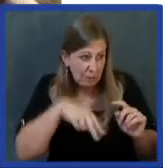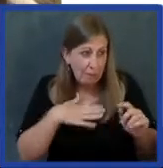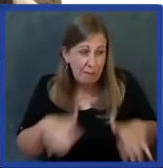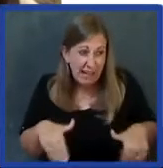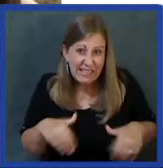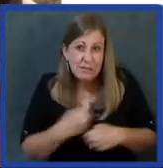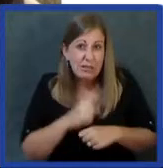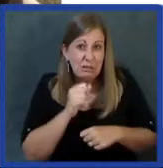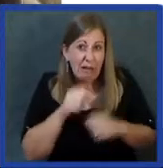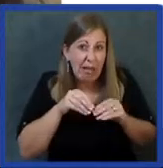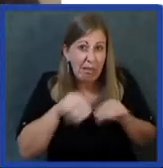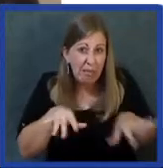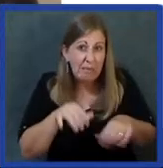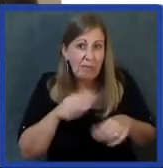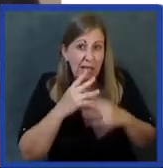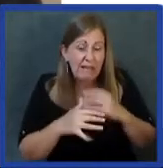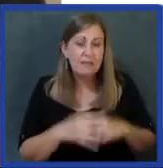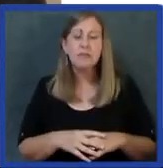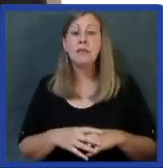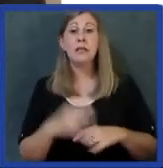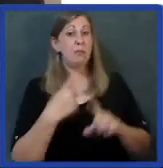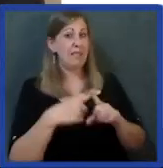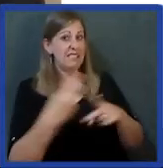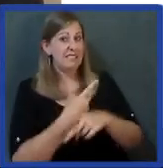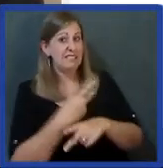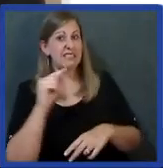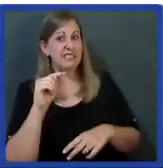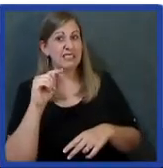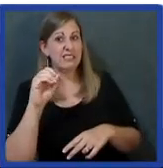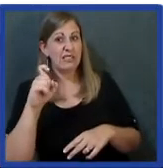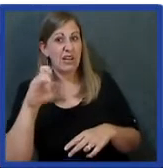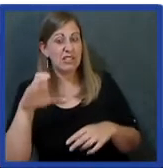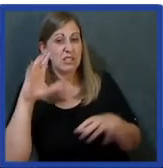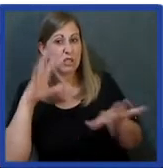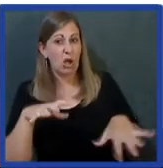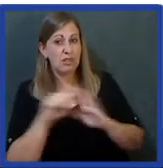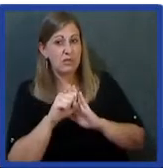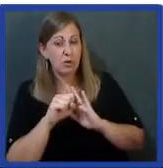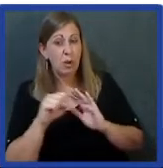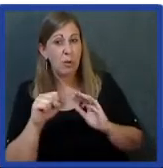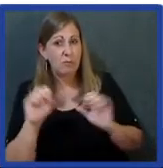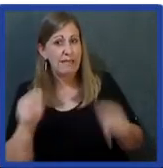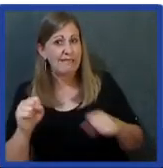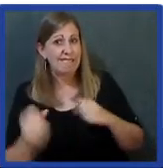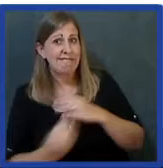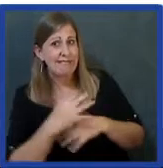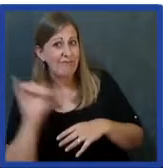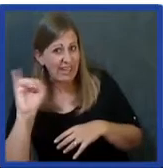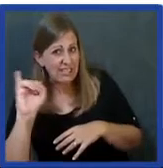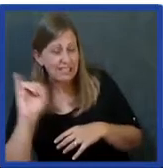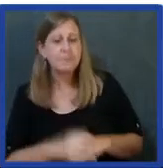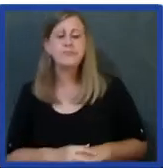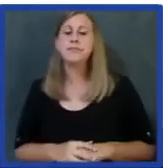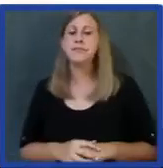my pants, make sure I'm okay? And toxic shock syndrome. Could you cup? Well, what is the